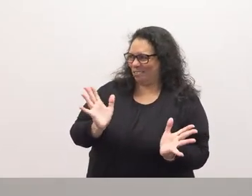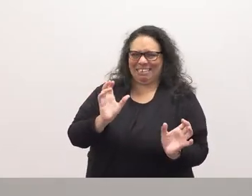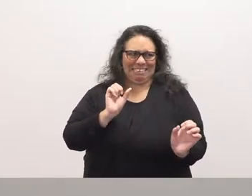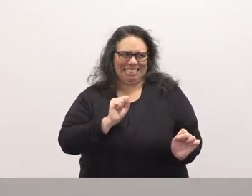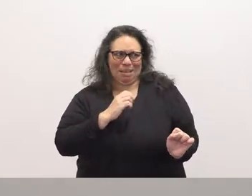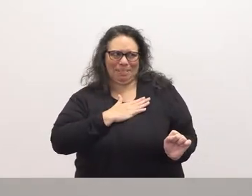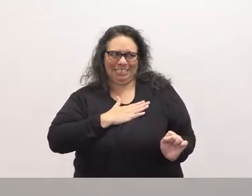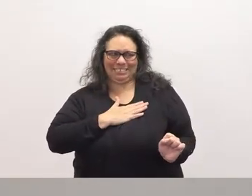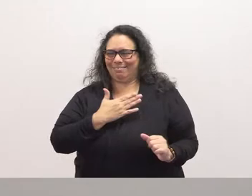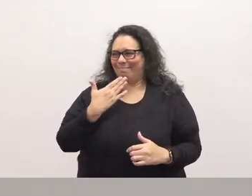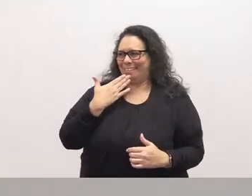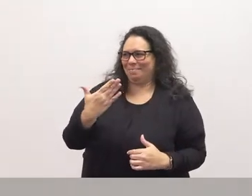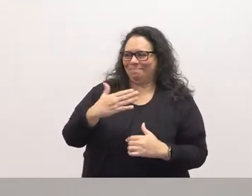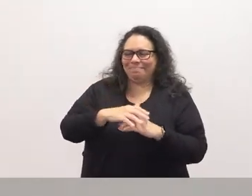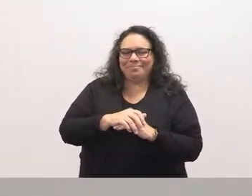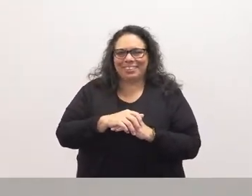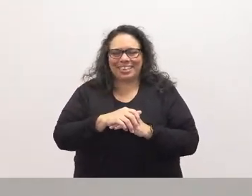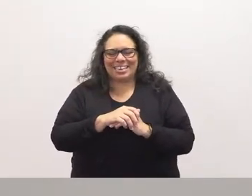please. Thank you.